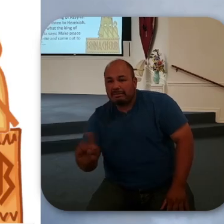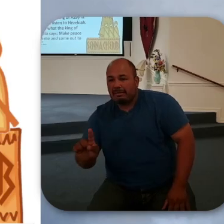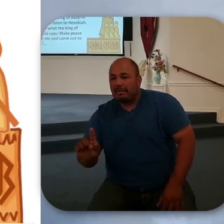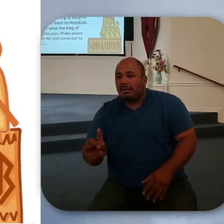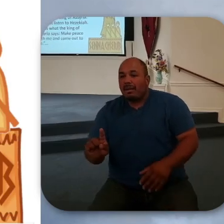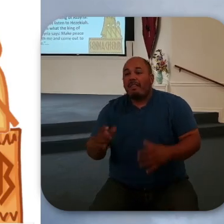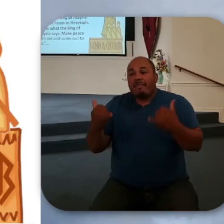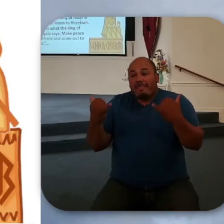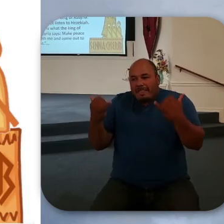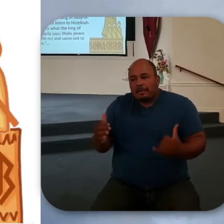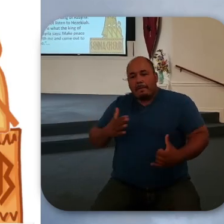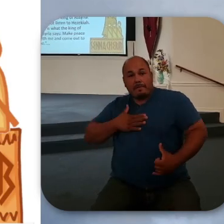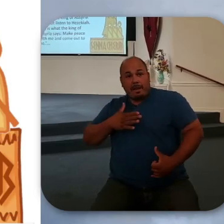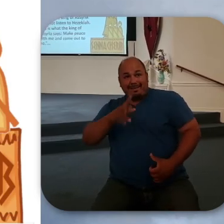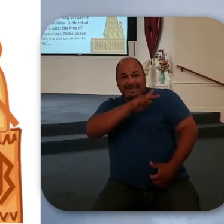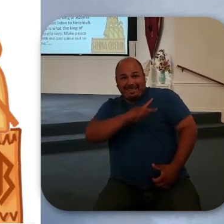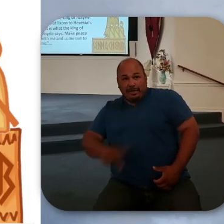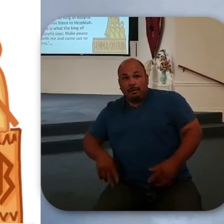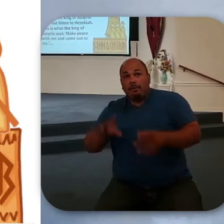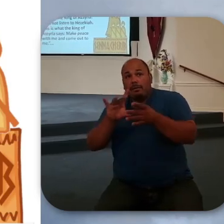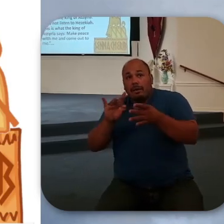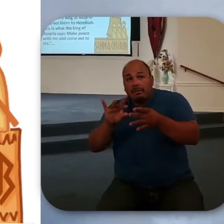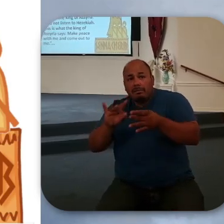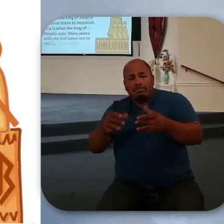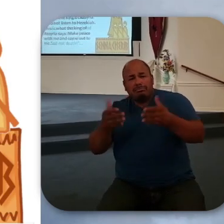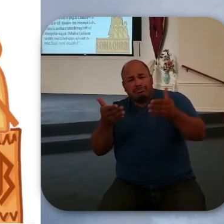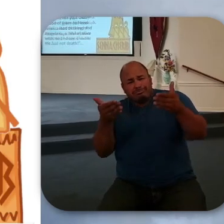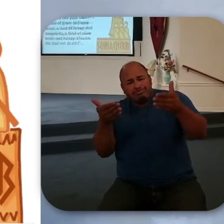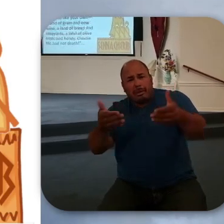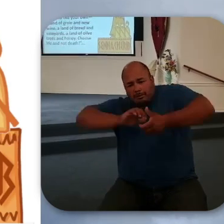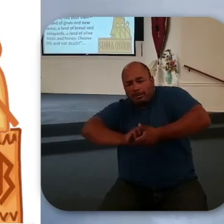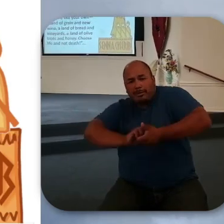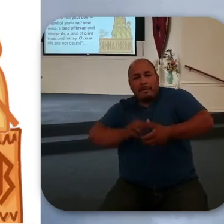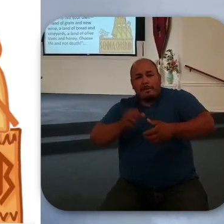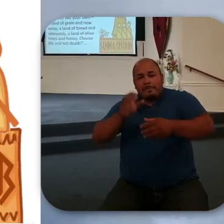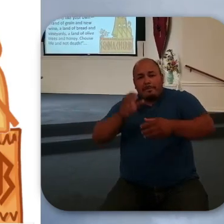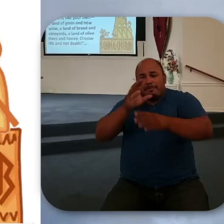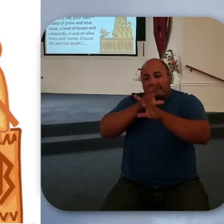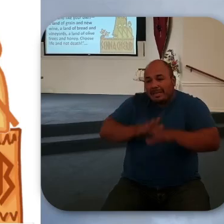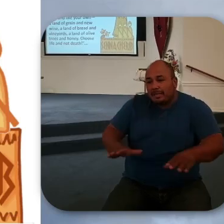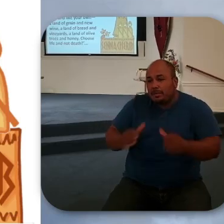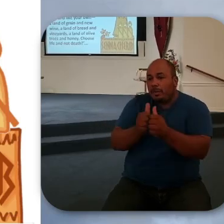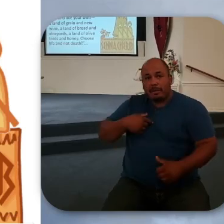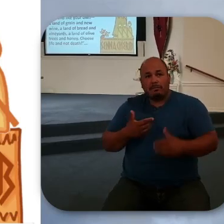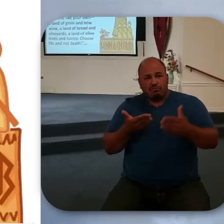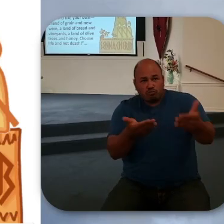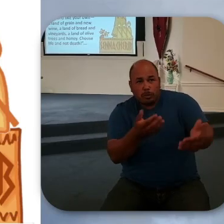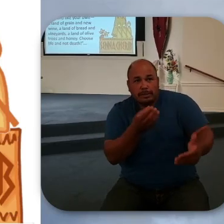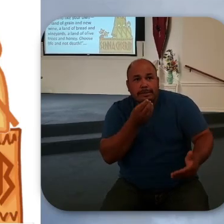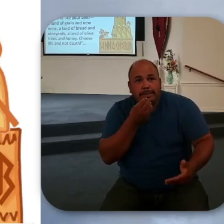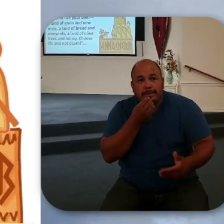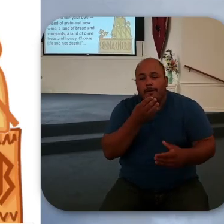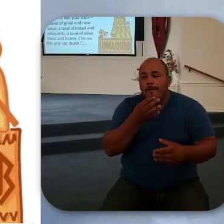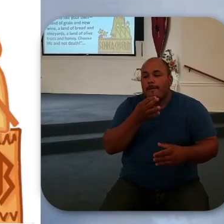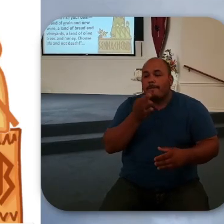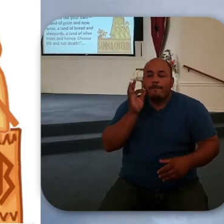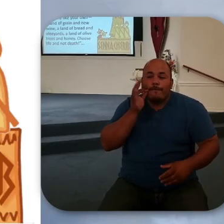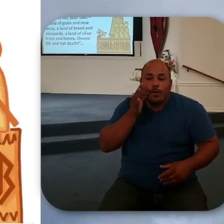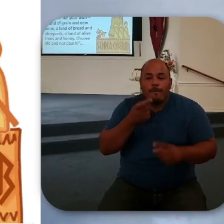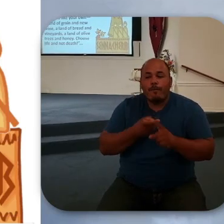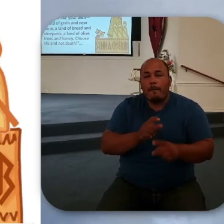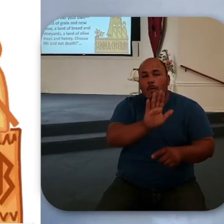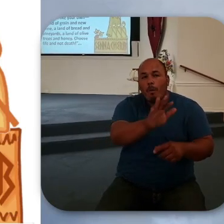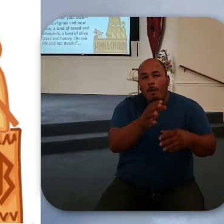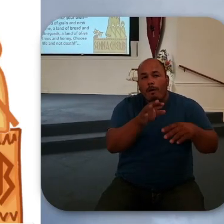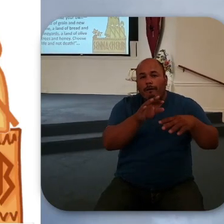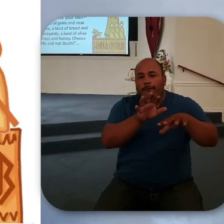king of Assyria says. Make peace with me and come out to me. Then each of you will eat fruit from your own vine and fig tree and drink water